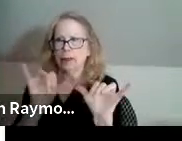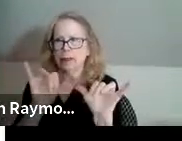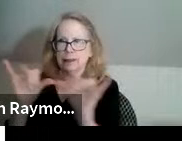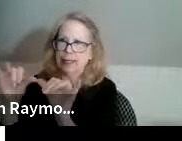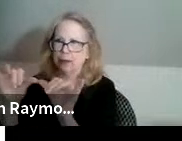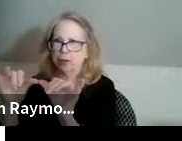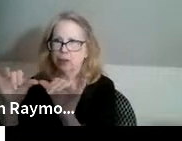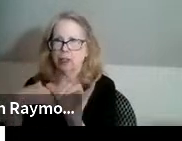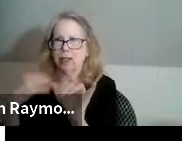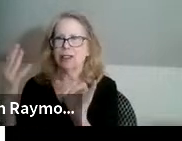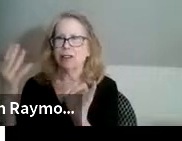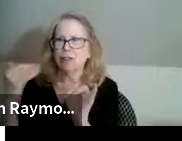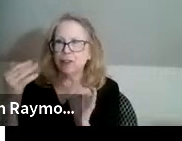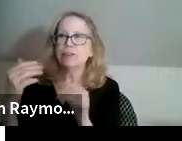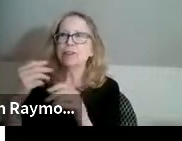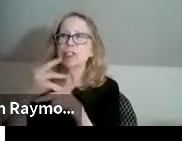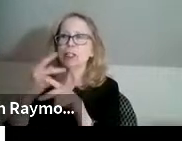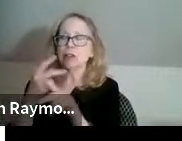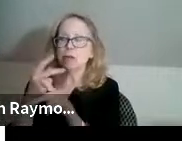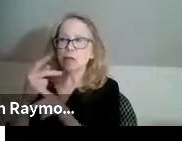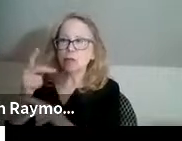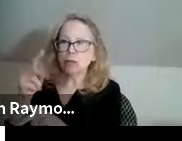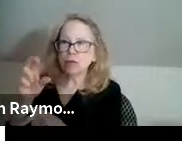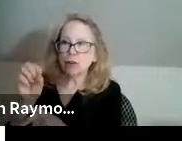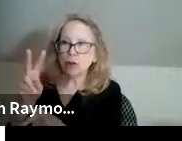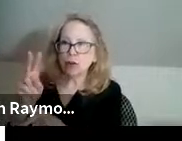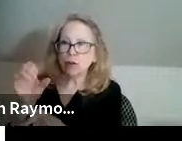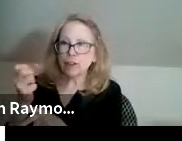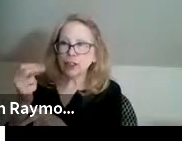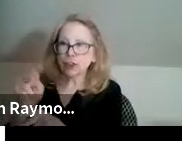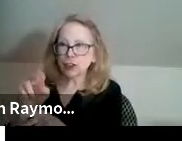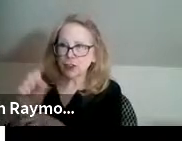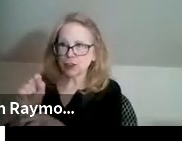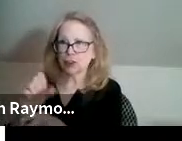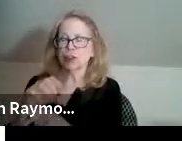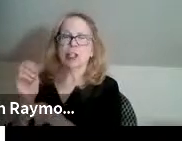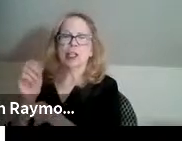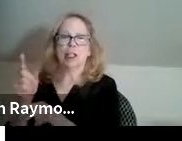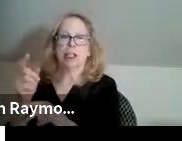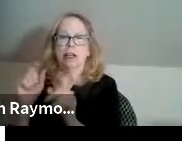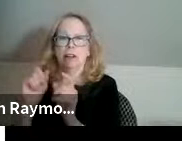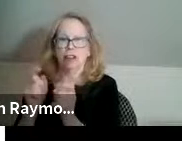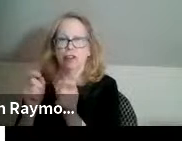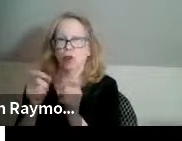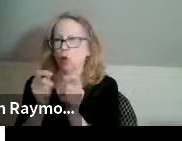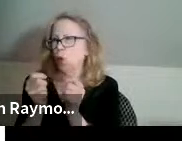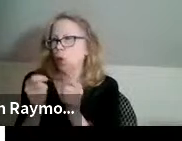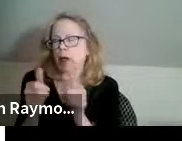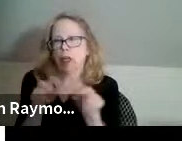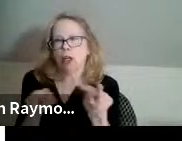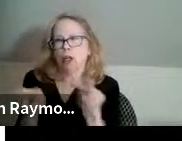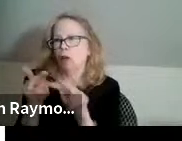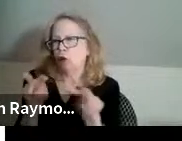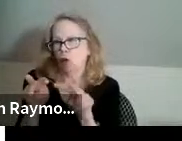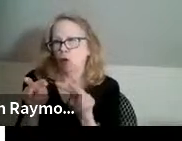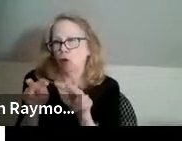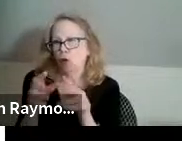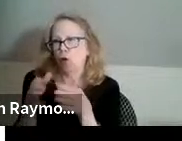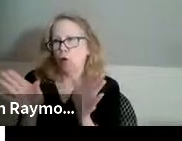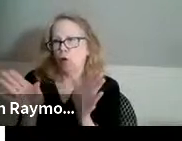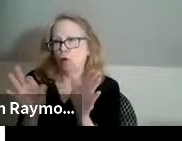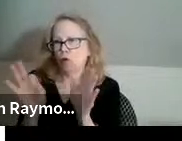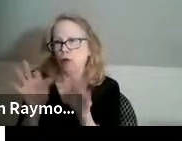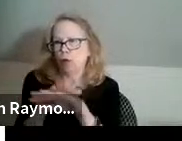It has 15 provisions. What I'm going to do in these next 2 slides is just give you a quick overview of some of the hardware